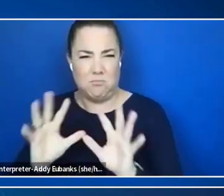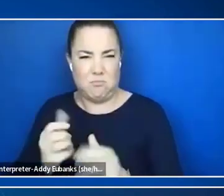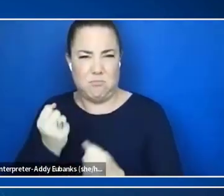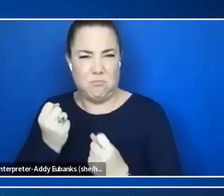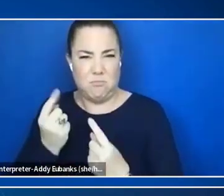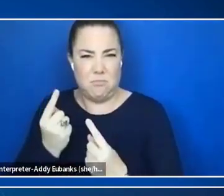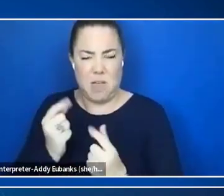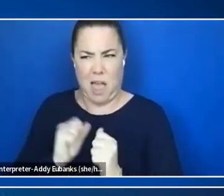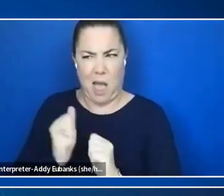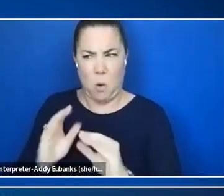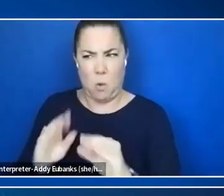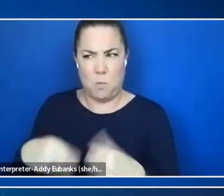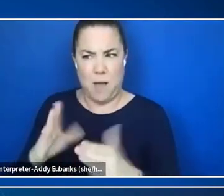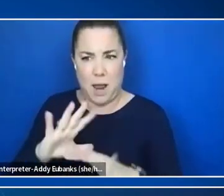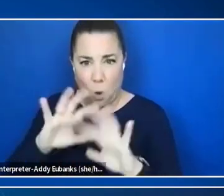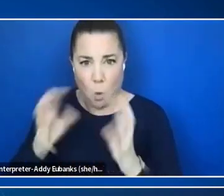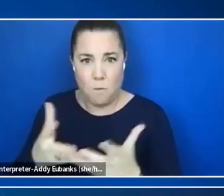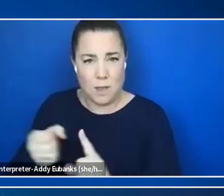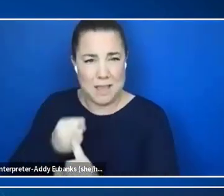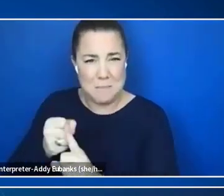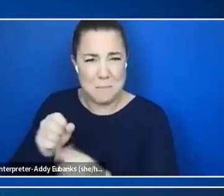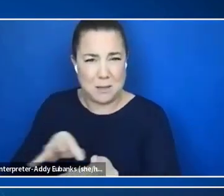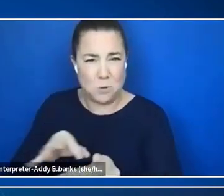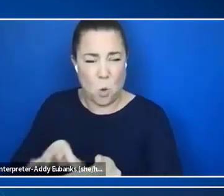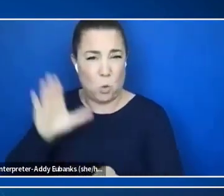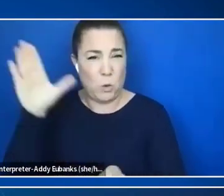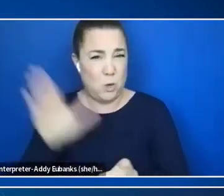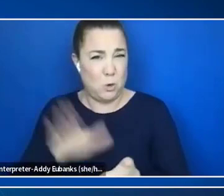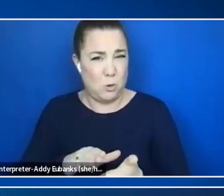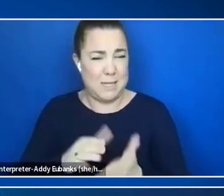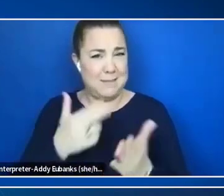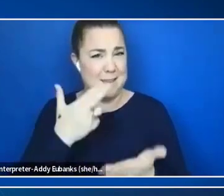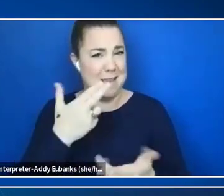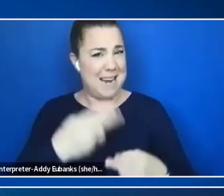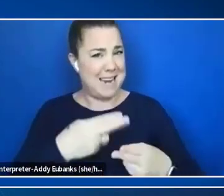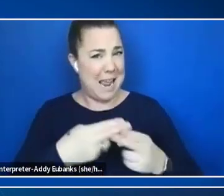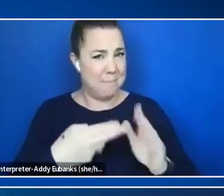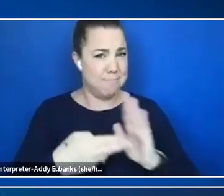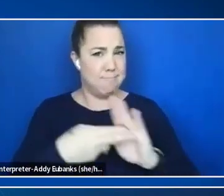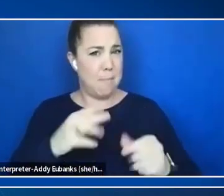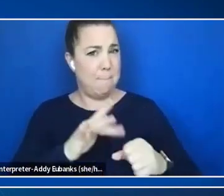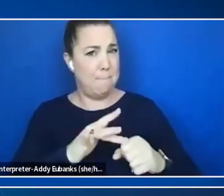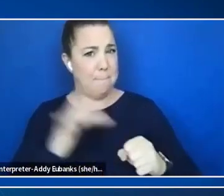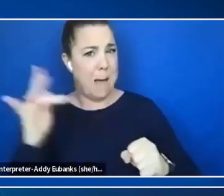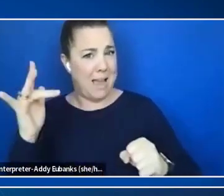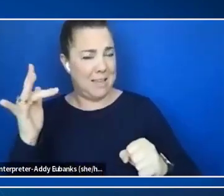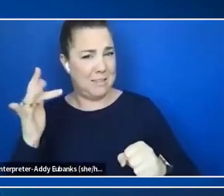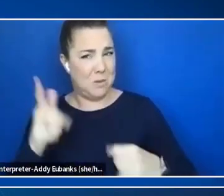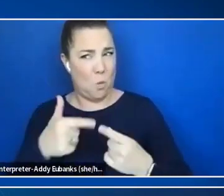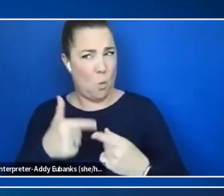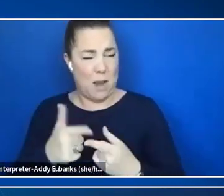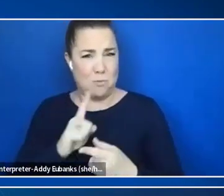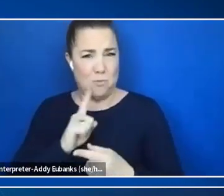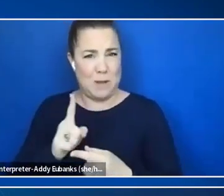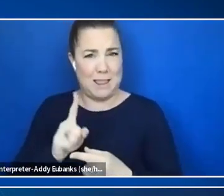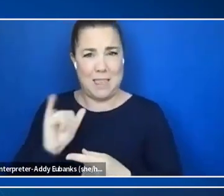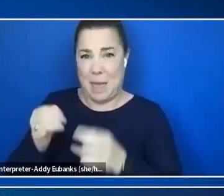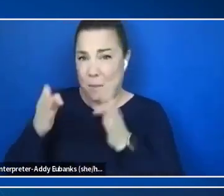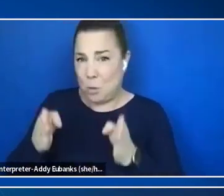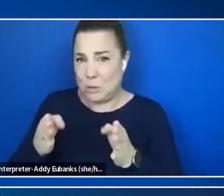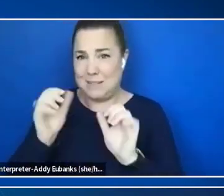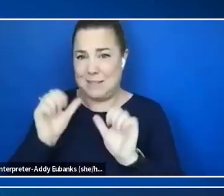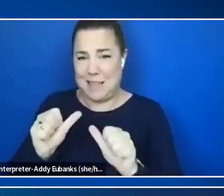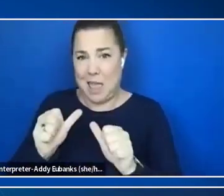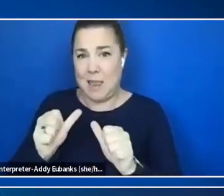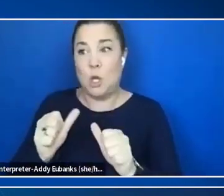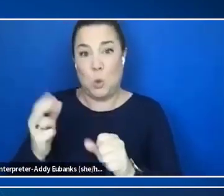providing an overall impact score reduces reputational bias when, in the end, the reviewer has the option to highly weight factor 3 in